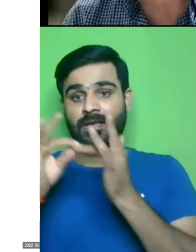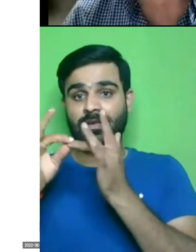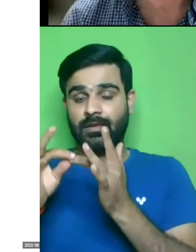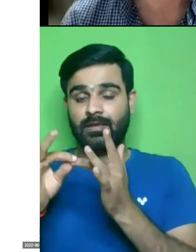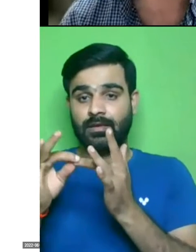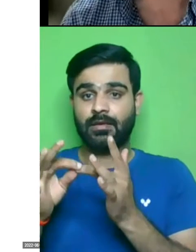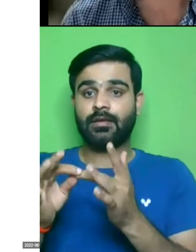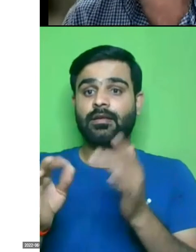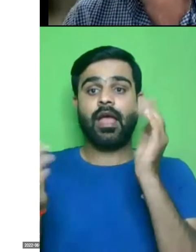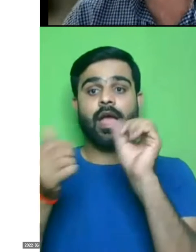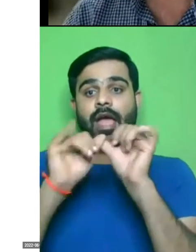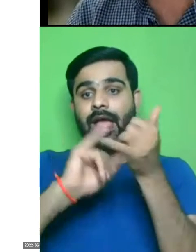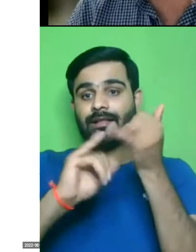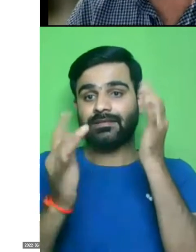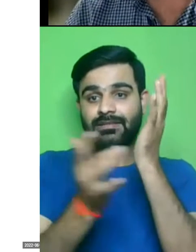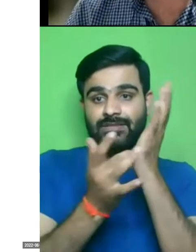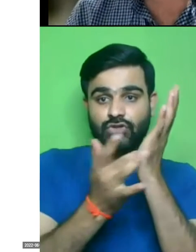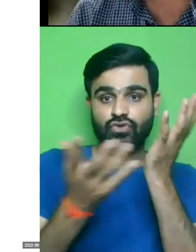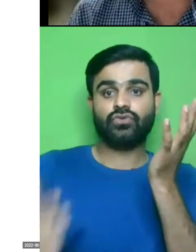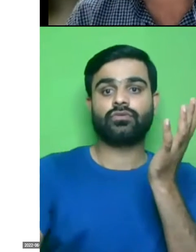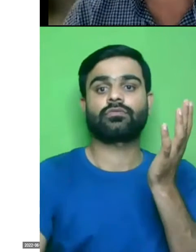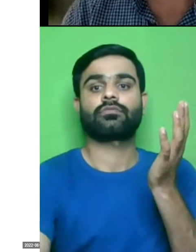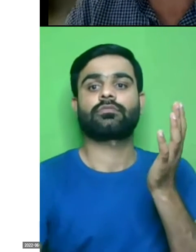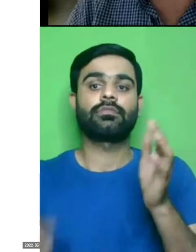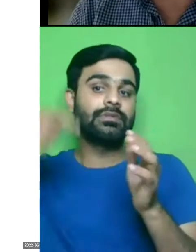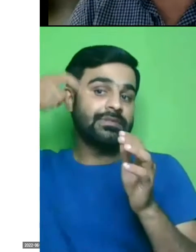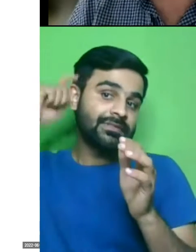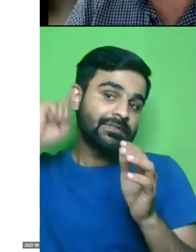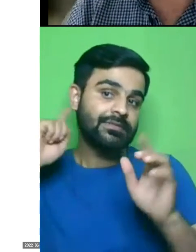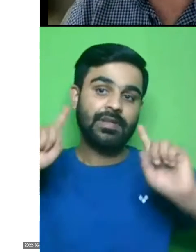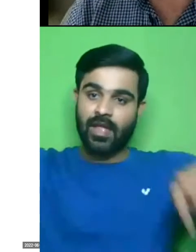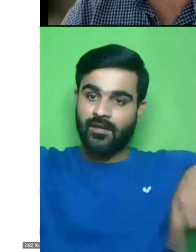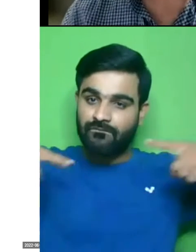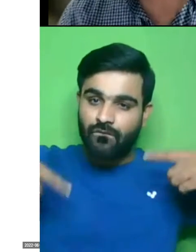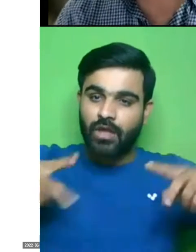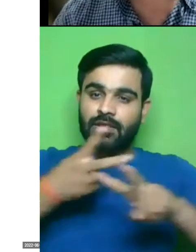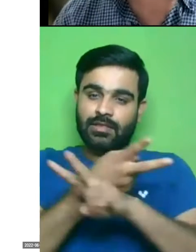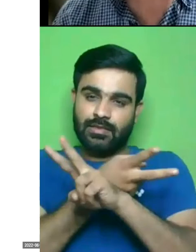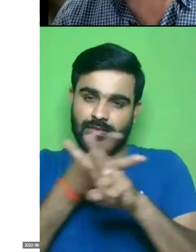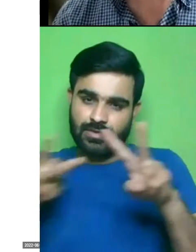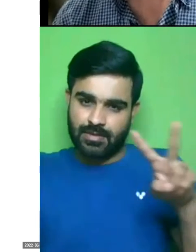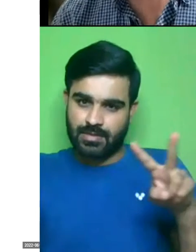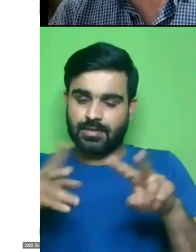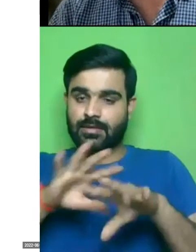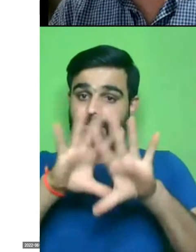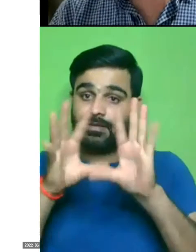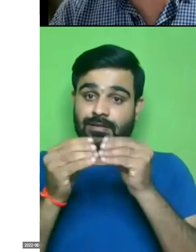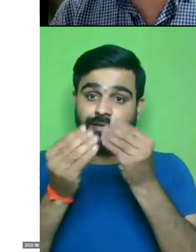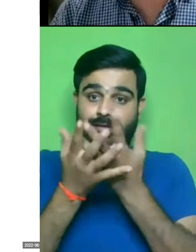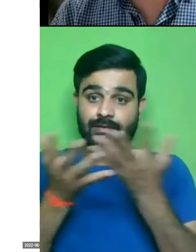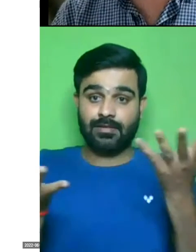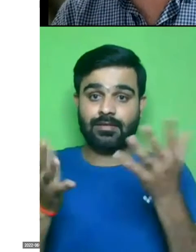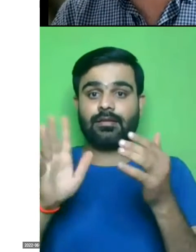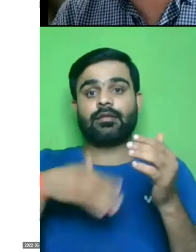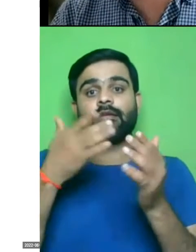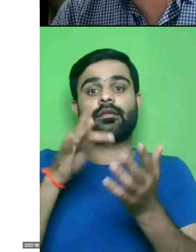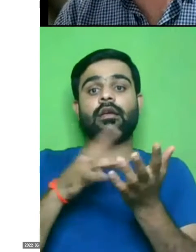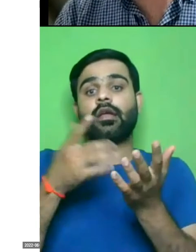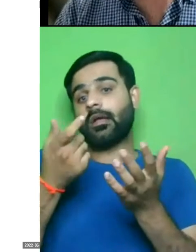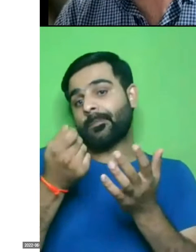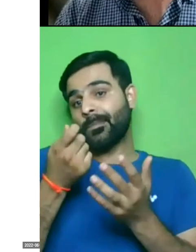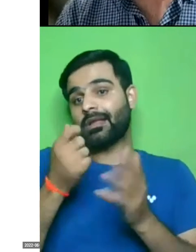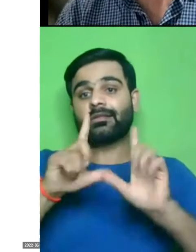assistive technology, for example, hearing aids or wheelchairs or things like that. Both of those things add to the cost of